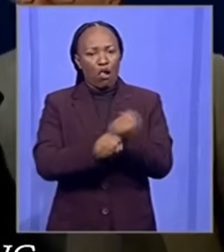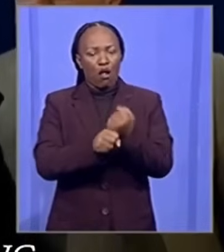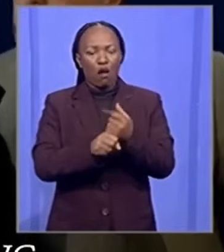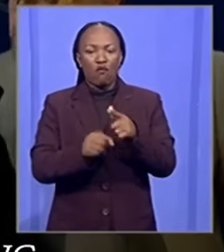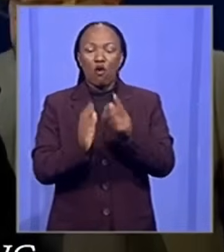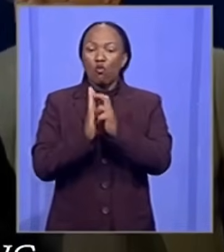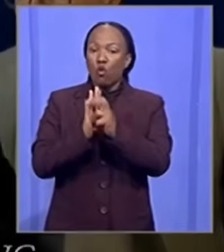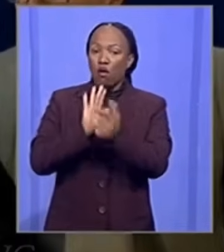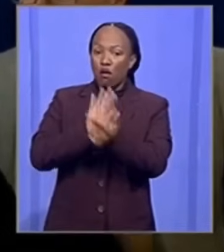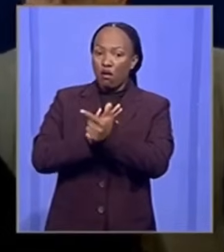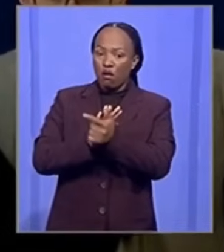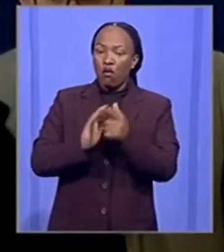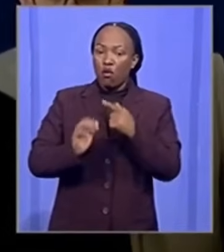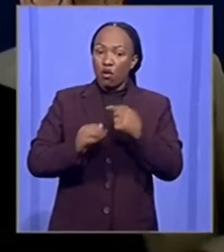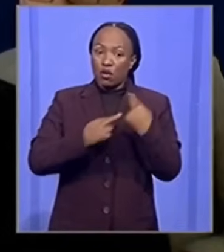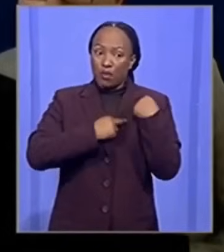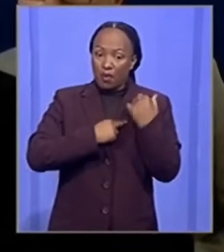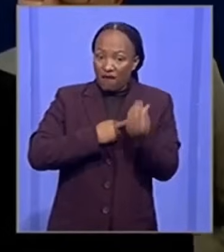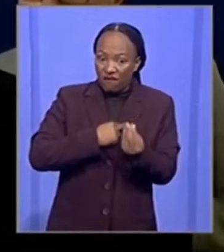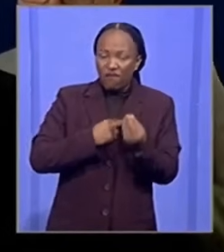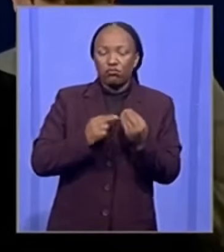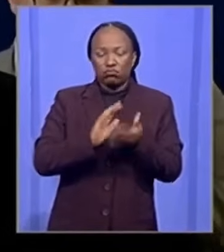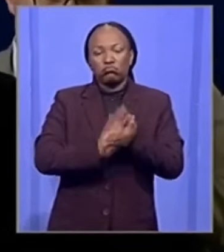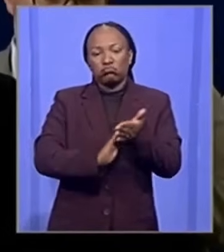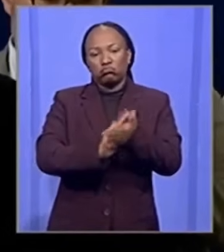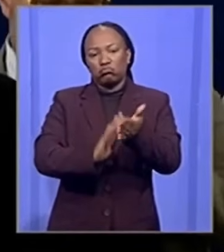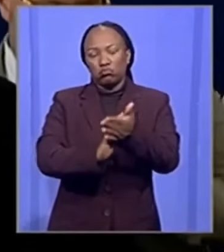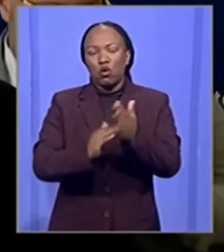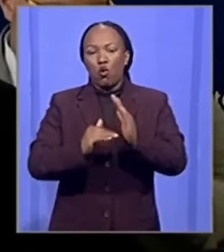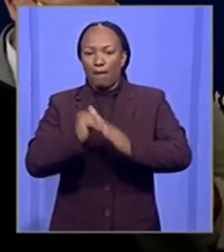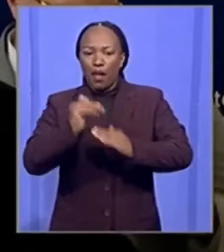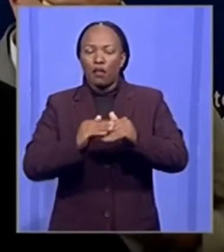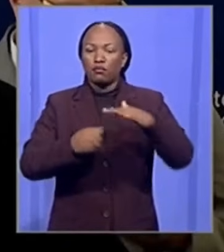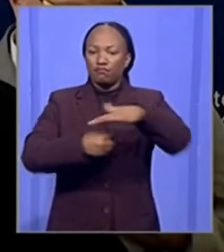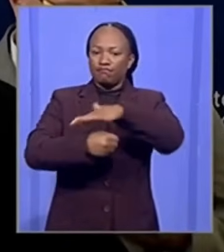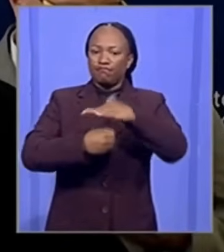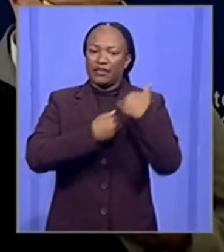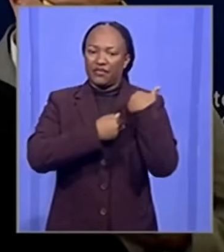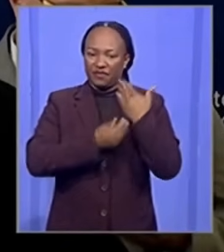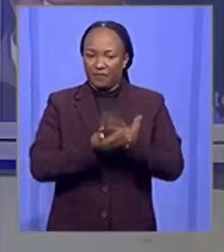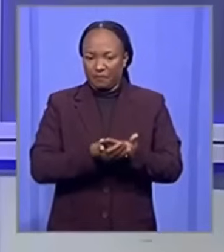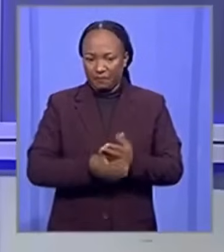rule of law and our ambit, we'll push those boundaries to make sure we build a safer society.